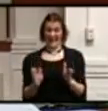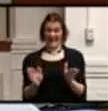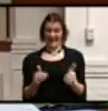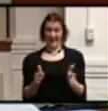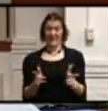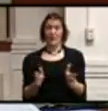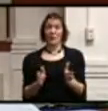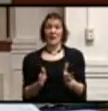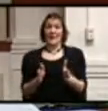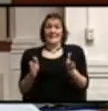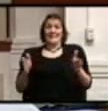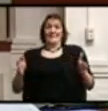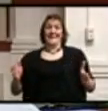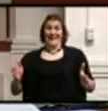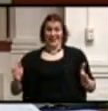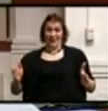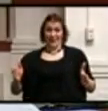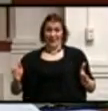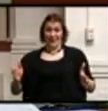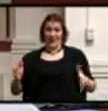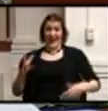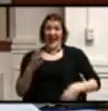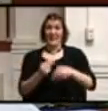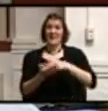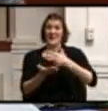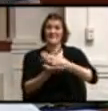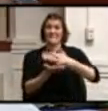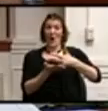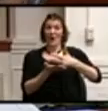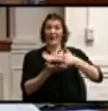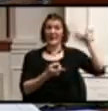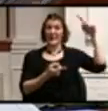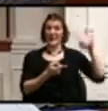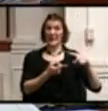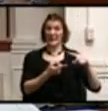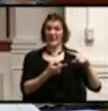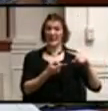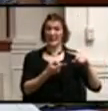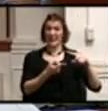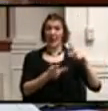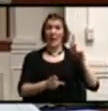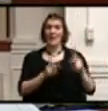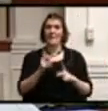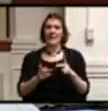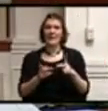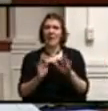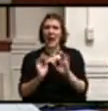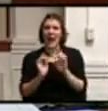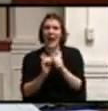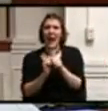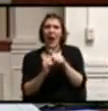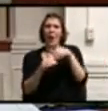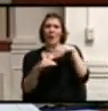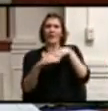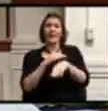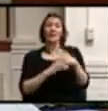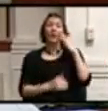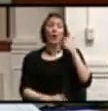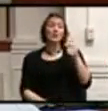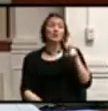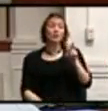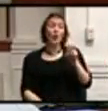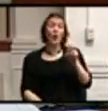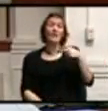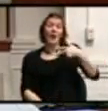that we're going to be losing some parking. And then how the traffic is going to come off of Grove Street